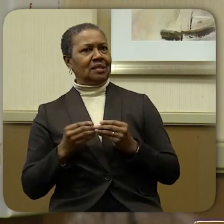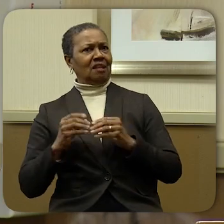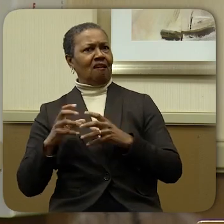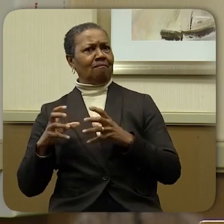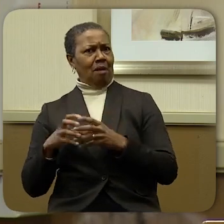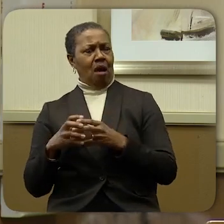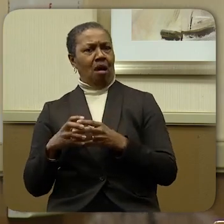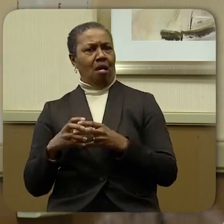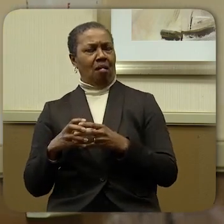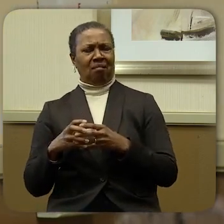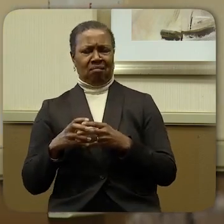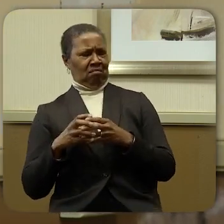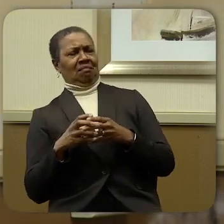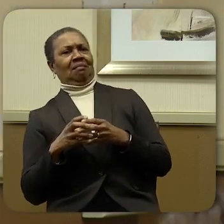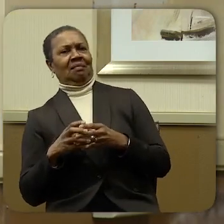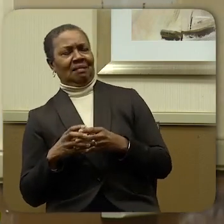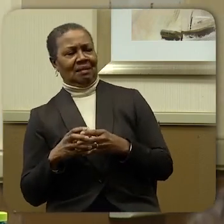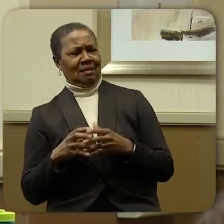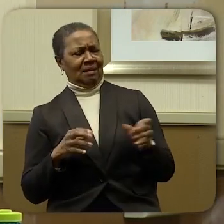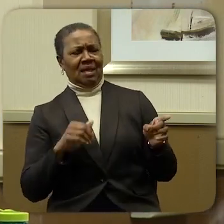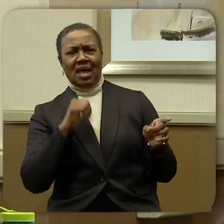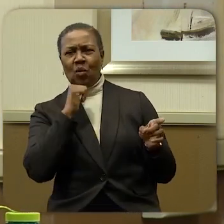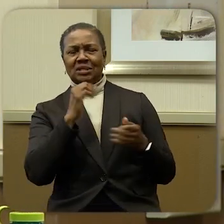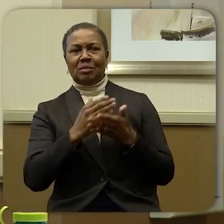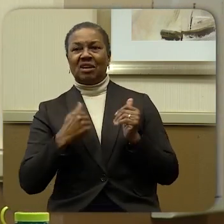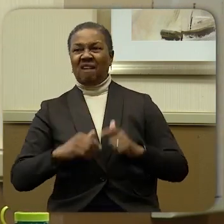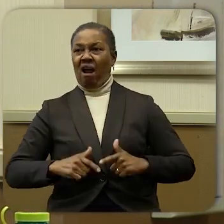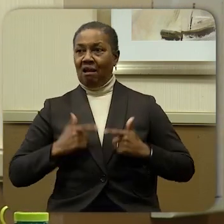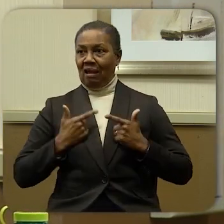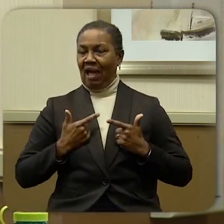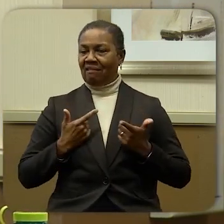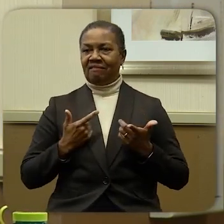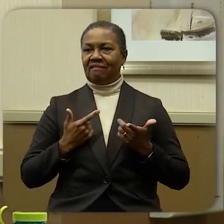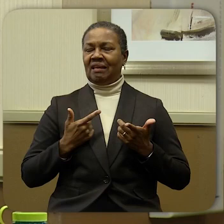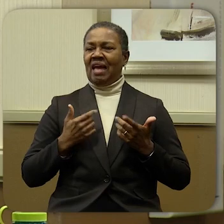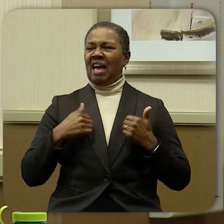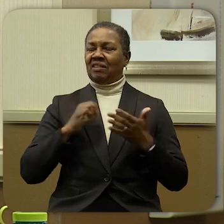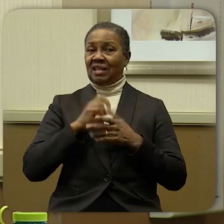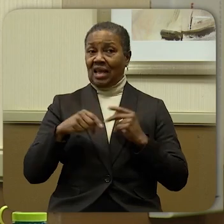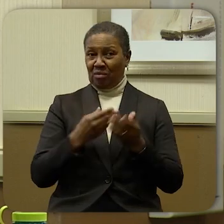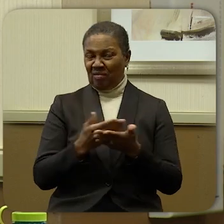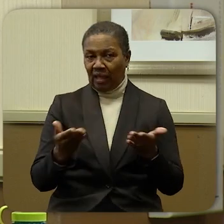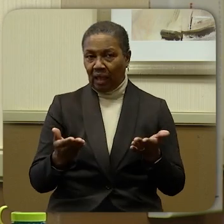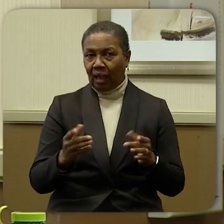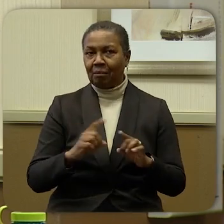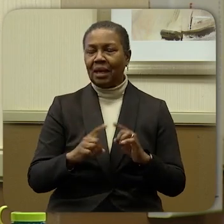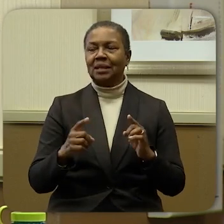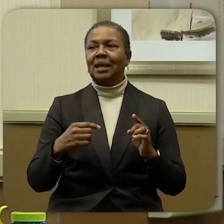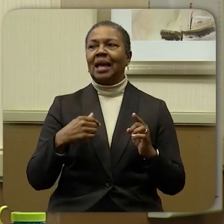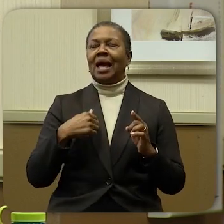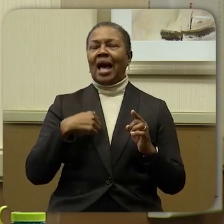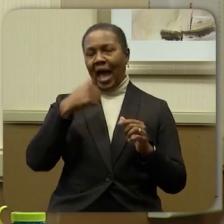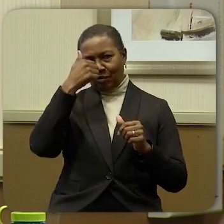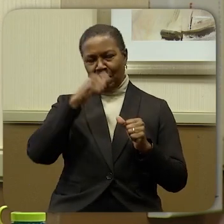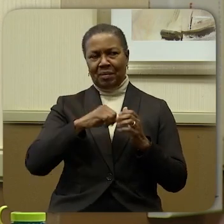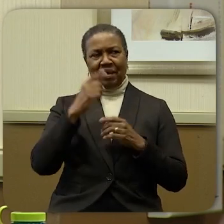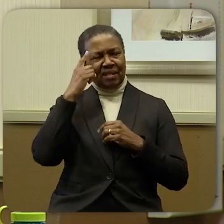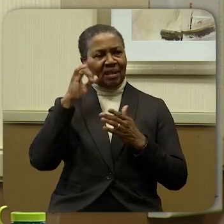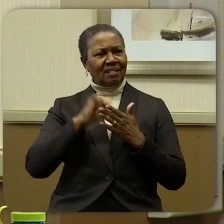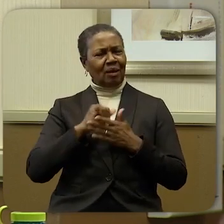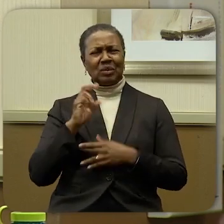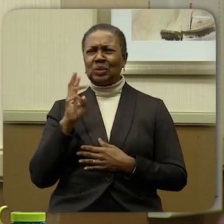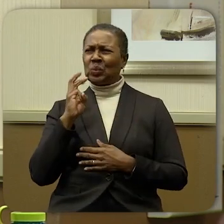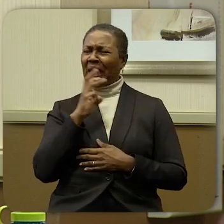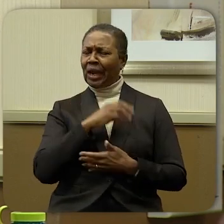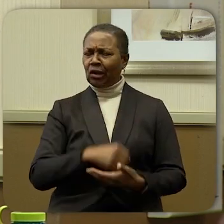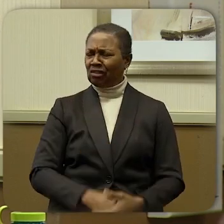wasn't part of our life, as much as an open and having those kinds of things. And I just remember thinking that was